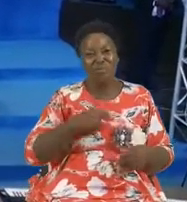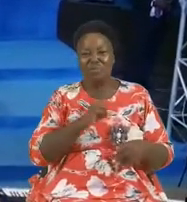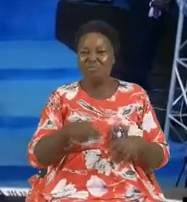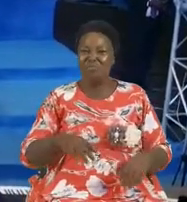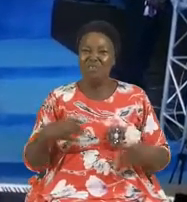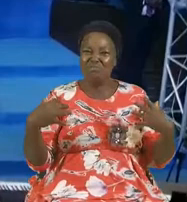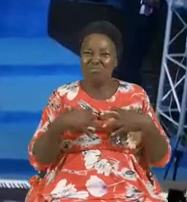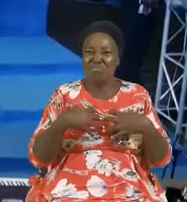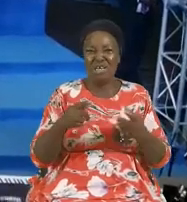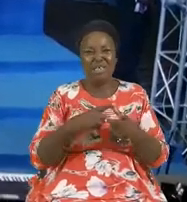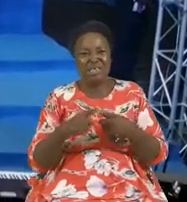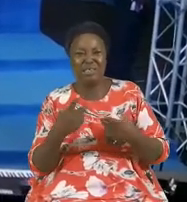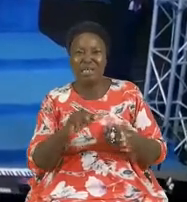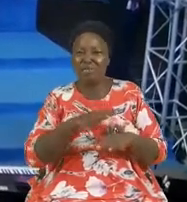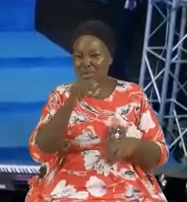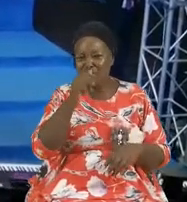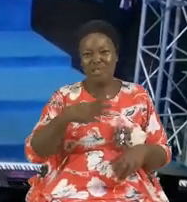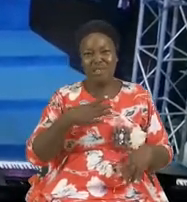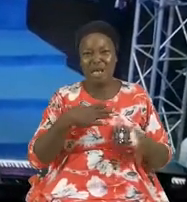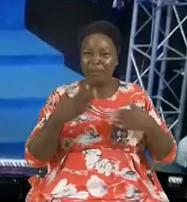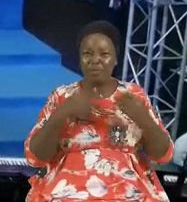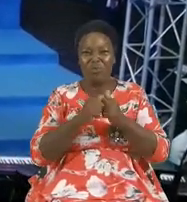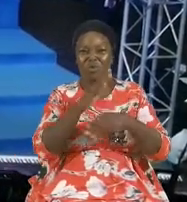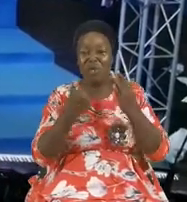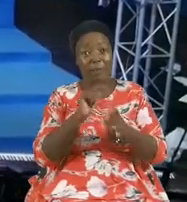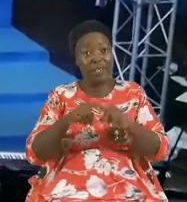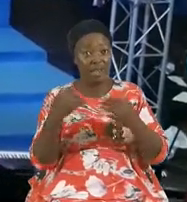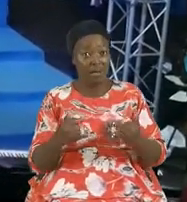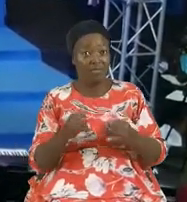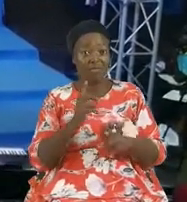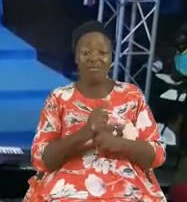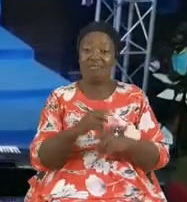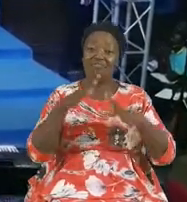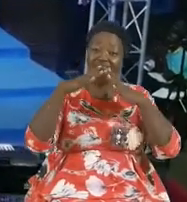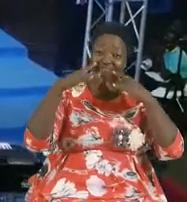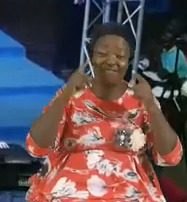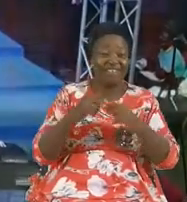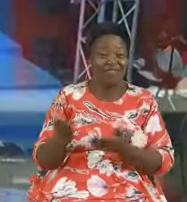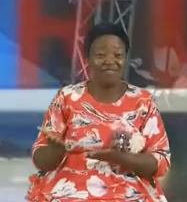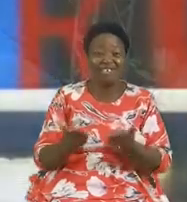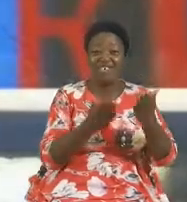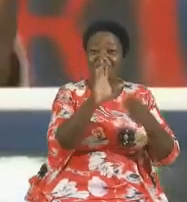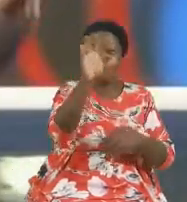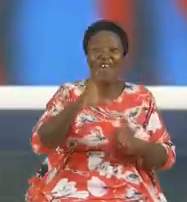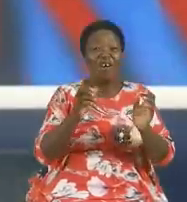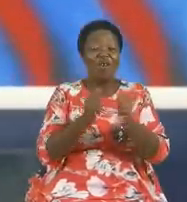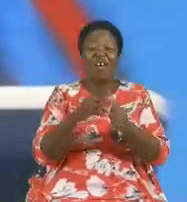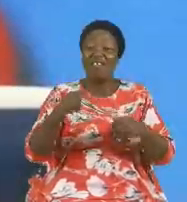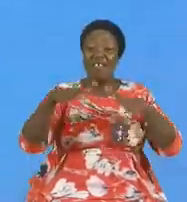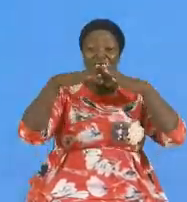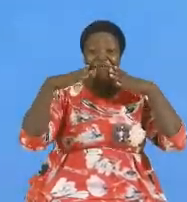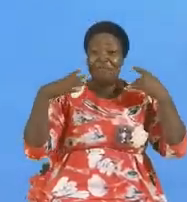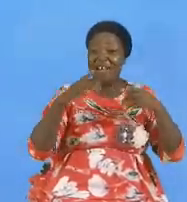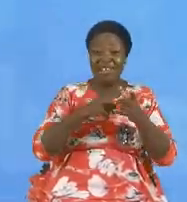lonely. How can I say that against somebody? How can they call somebody that kind of name? Now you cheer up and you carry